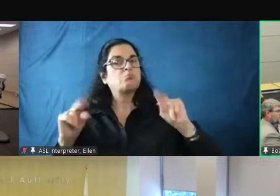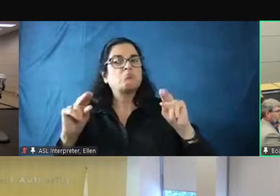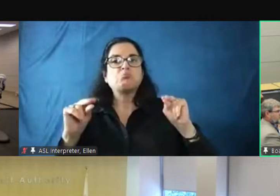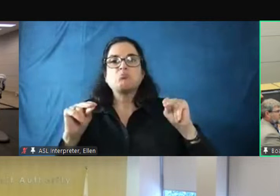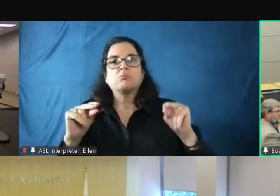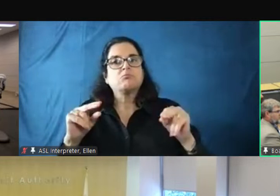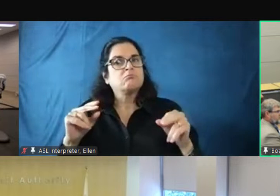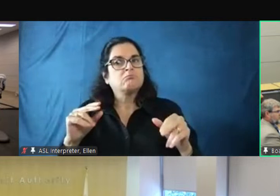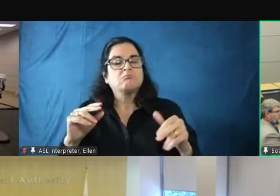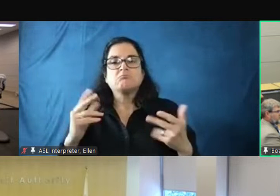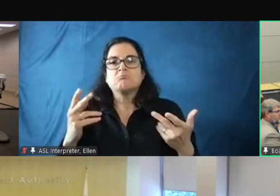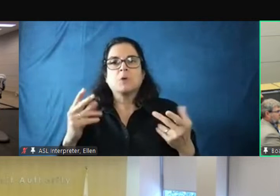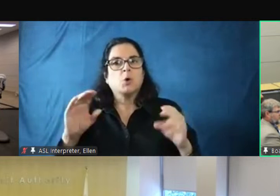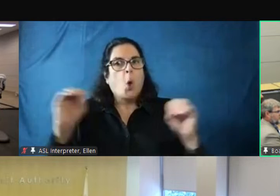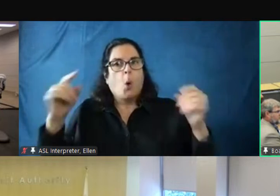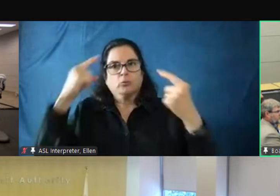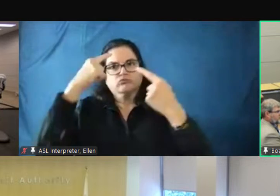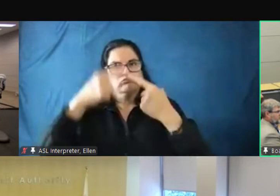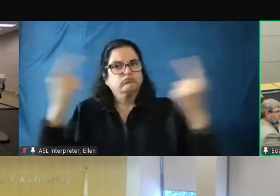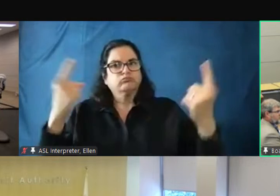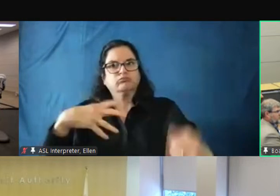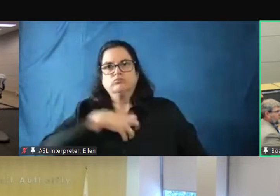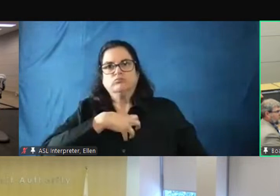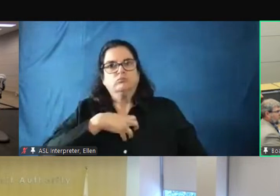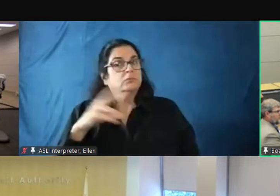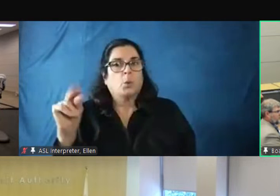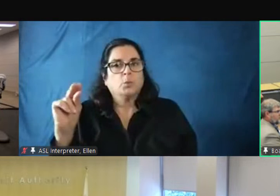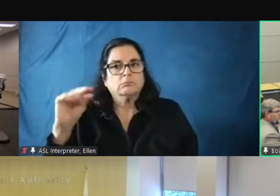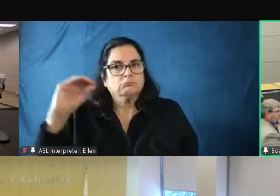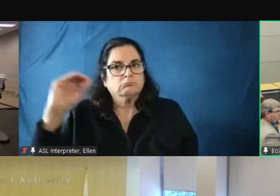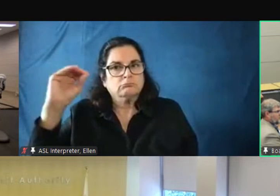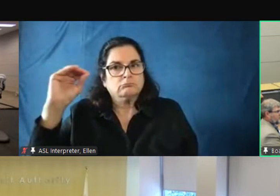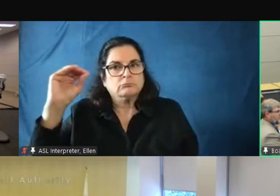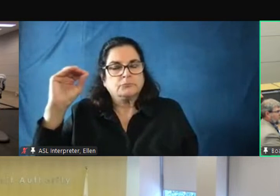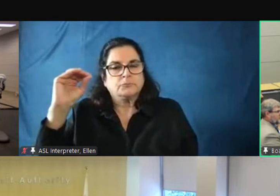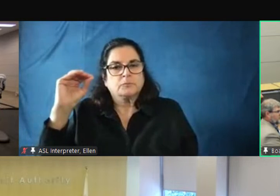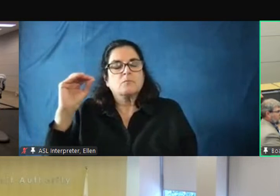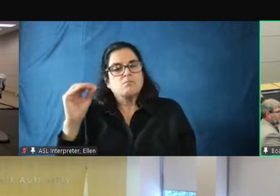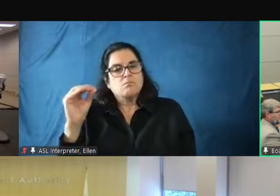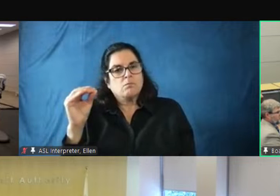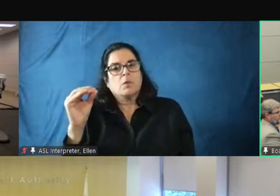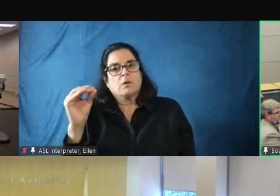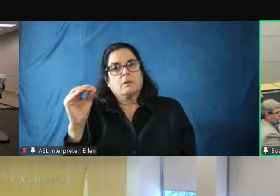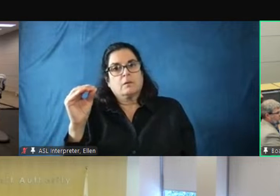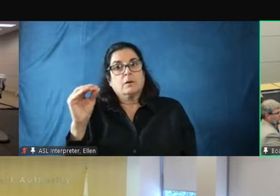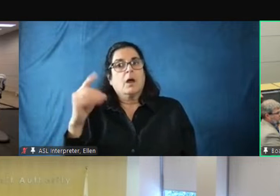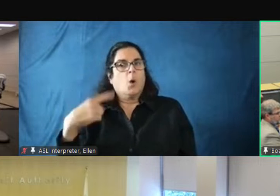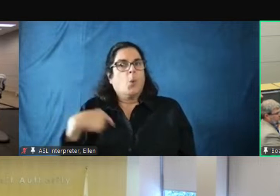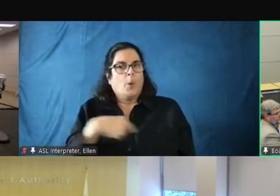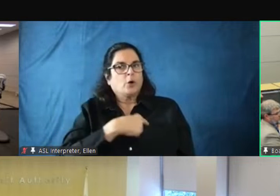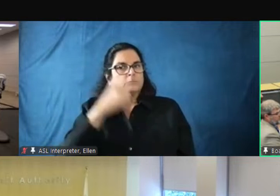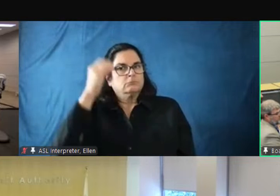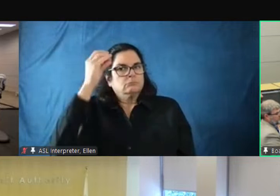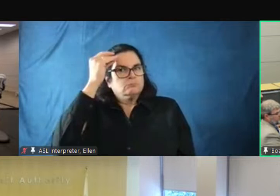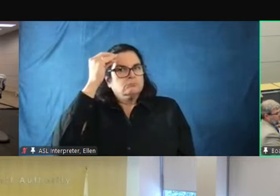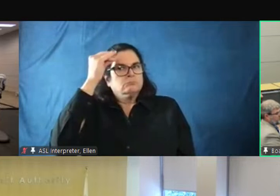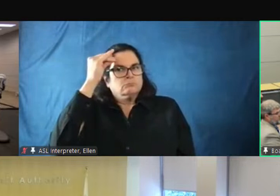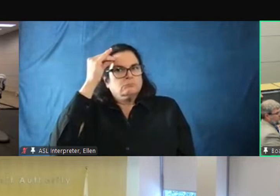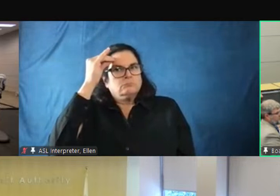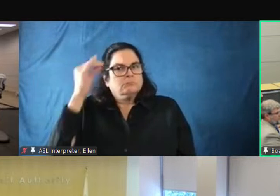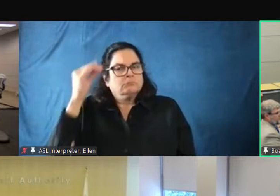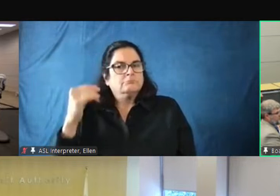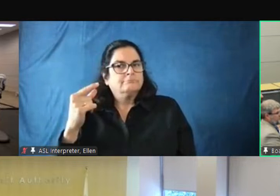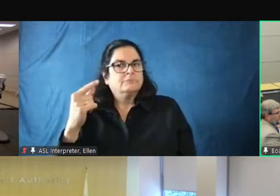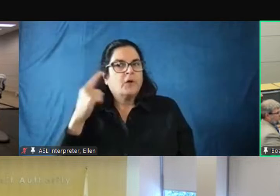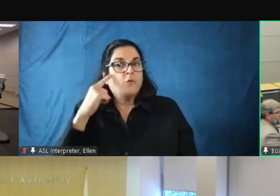had around that approach. And certainly it's something that is on our radar as part of what we want to see in terms of